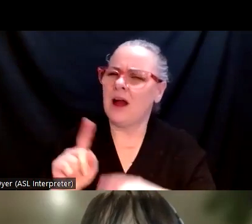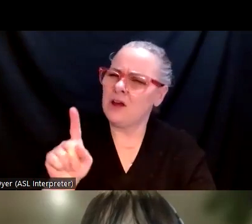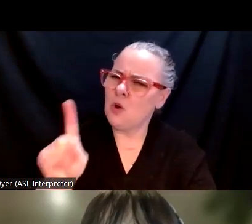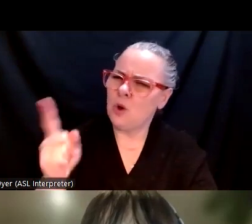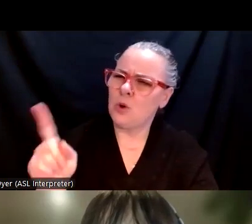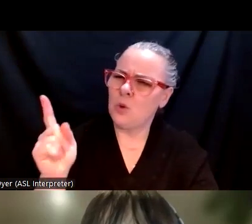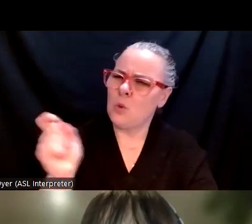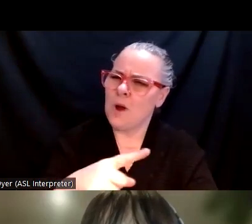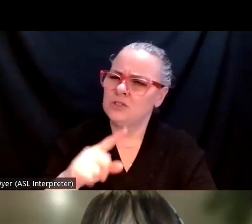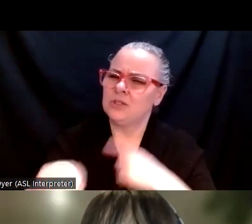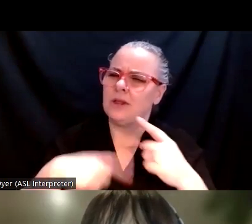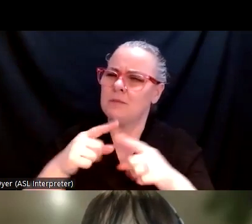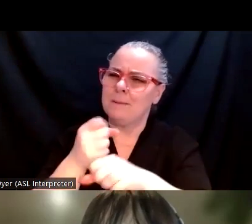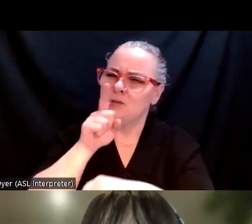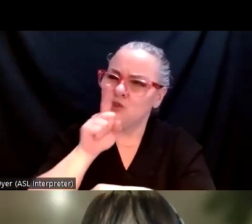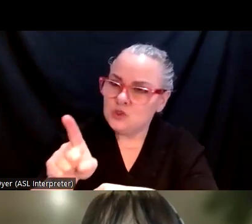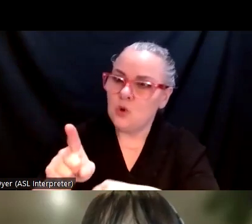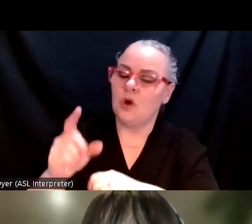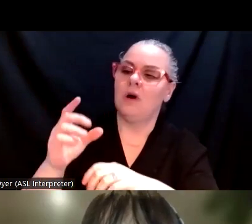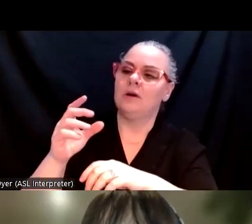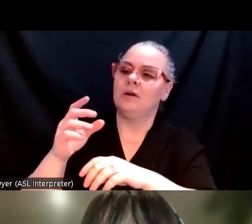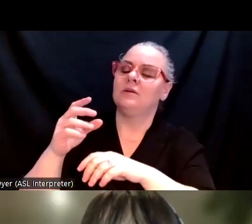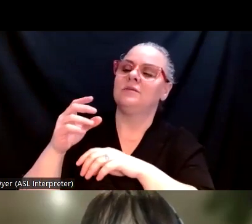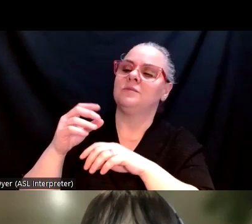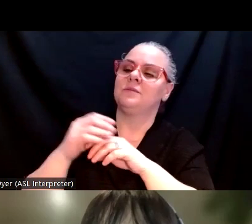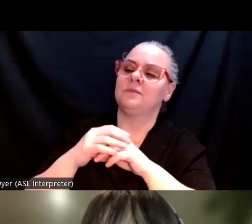question around making sure that the fleets are getting the,